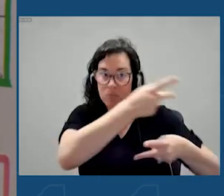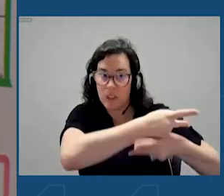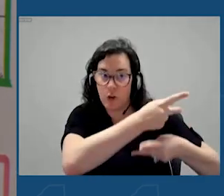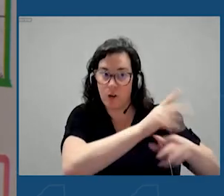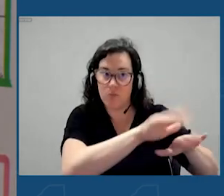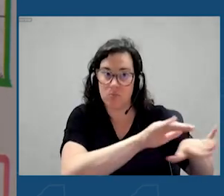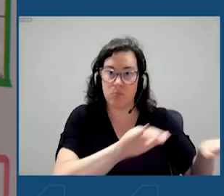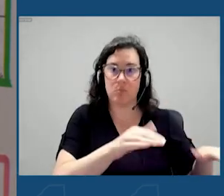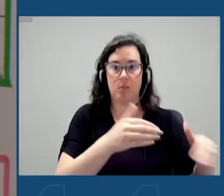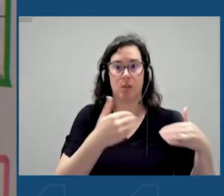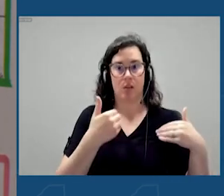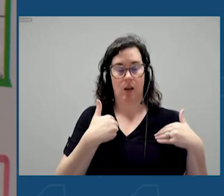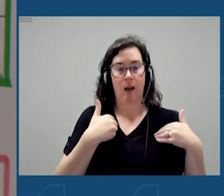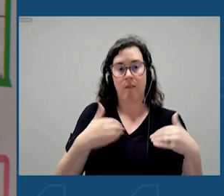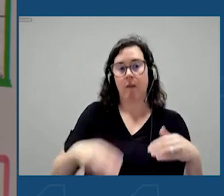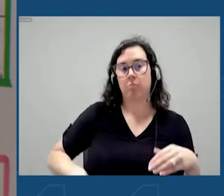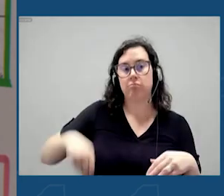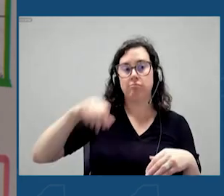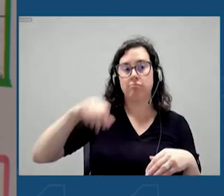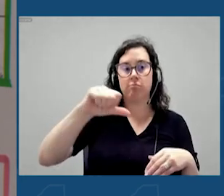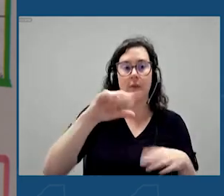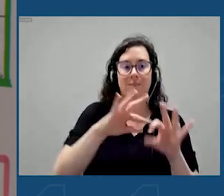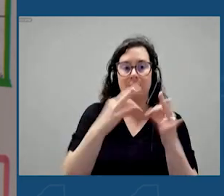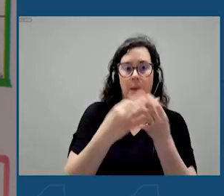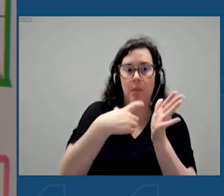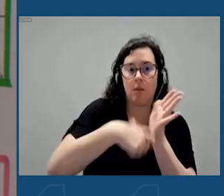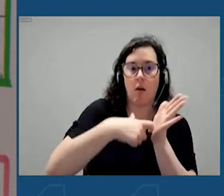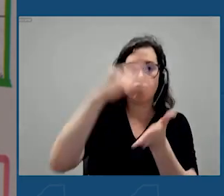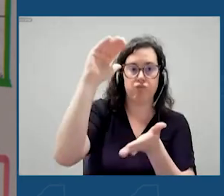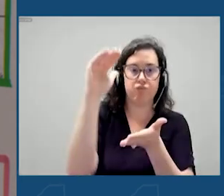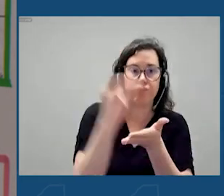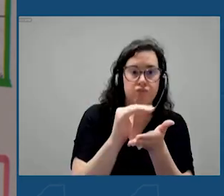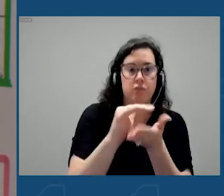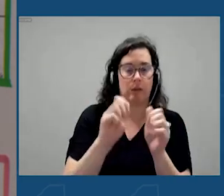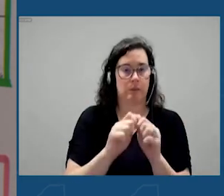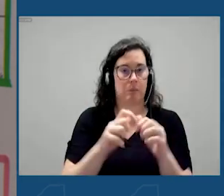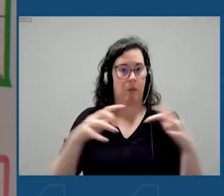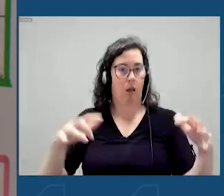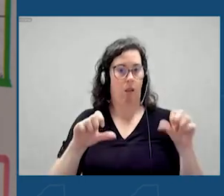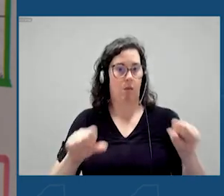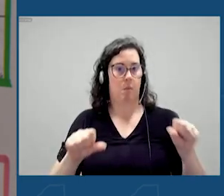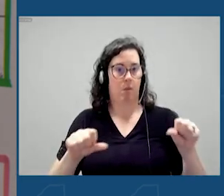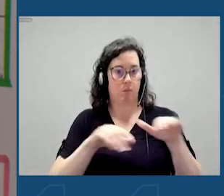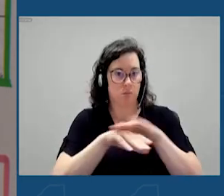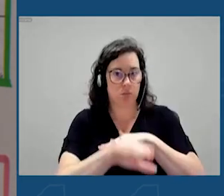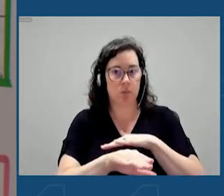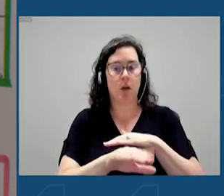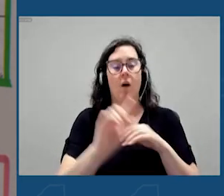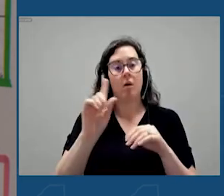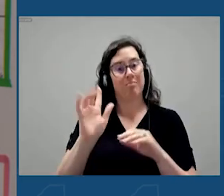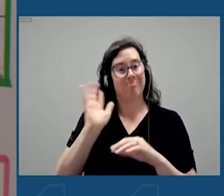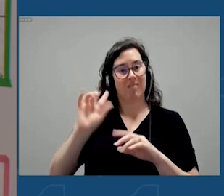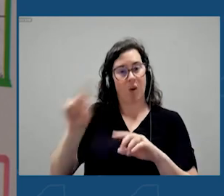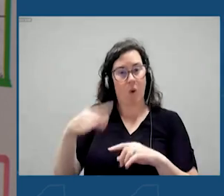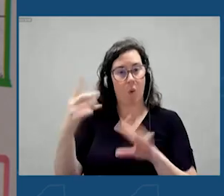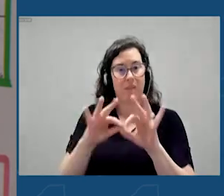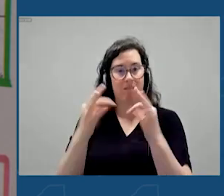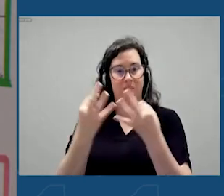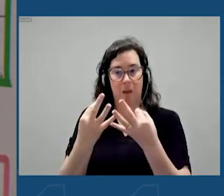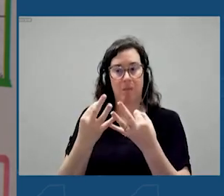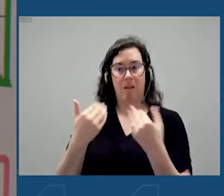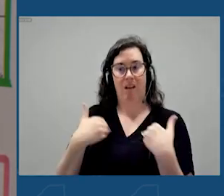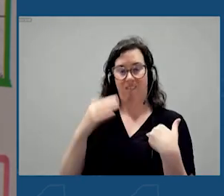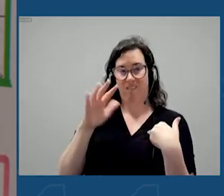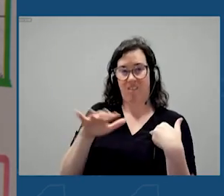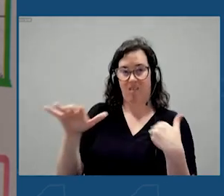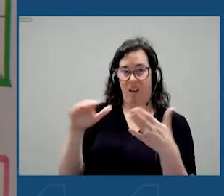costs for families. We also focused on expanding eligibility. It used to only be families that earned $55,000 a year